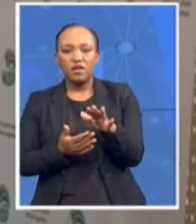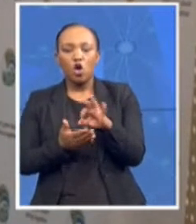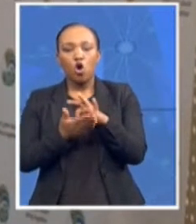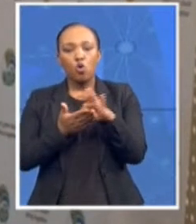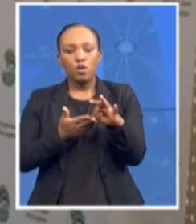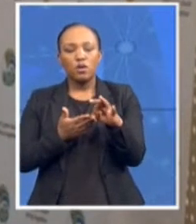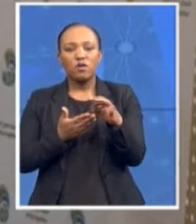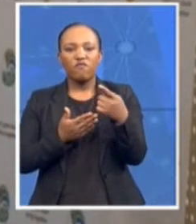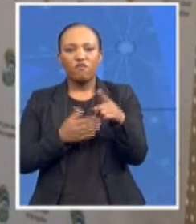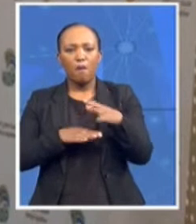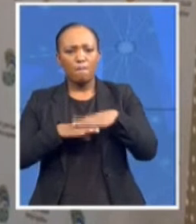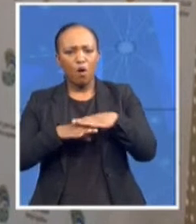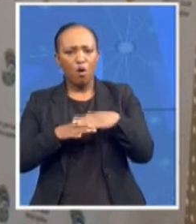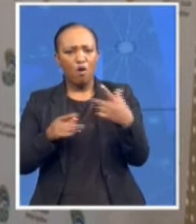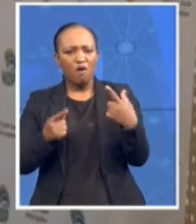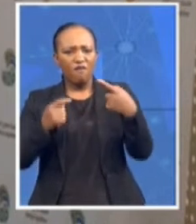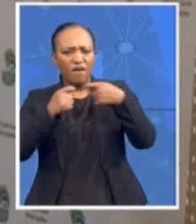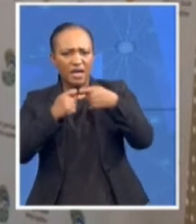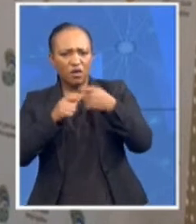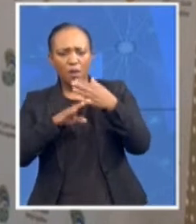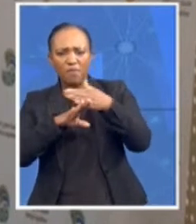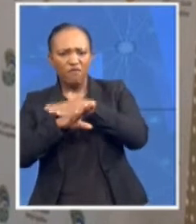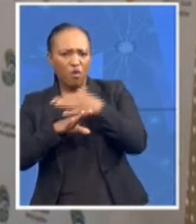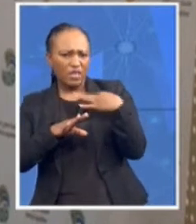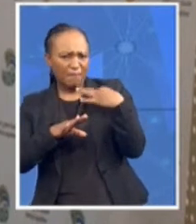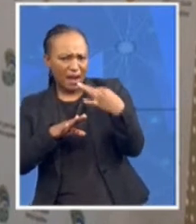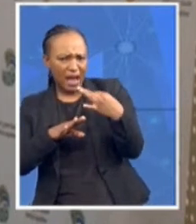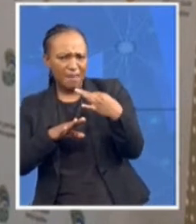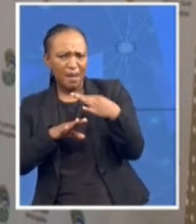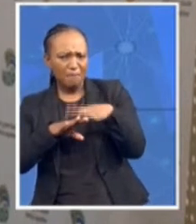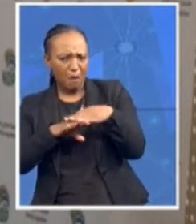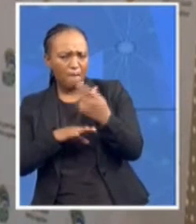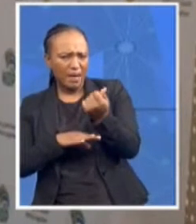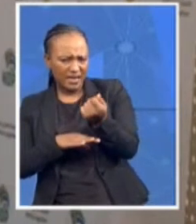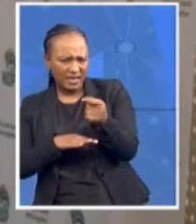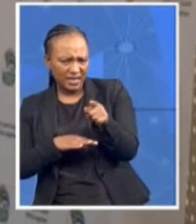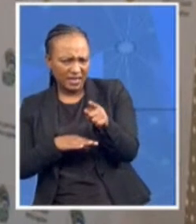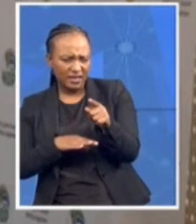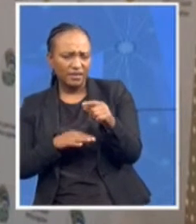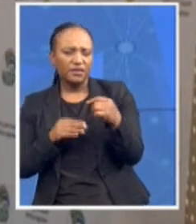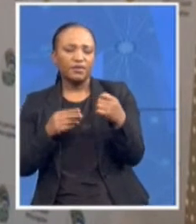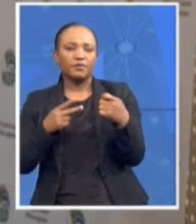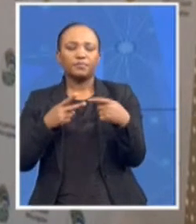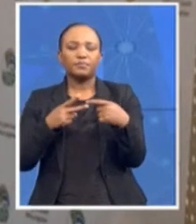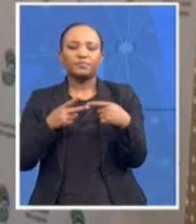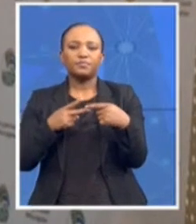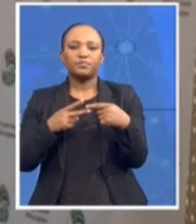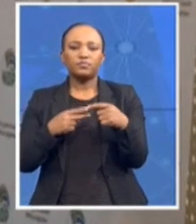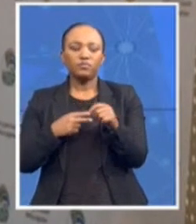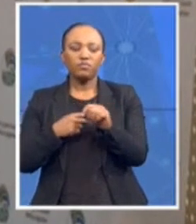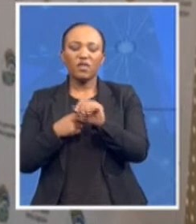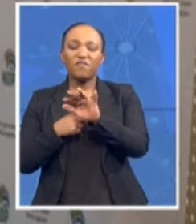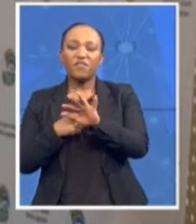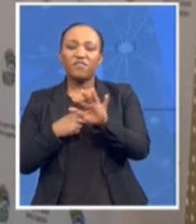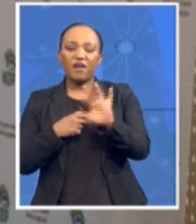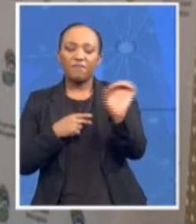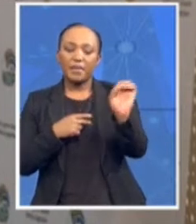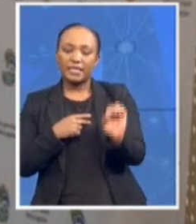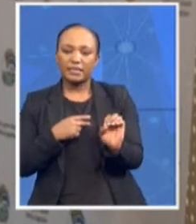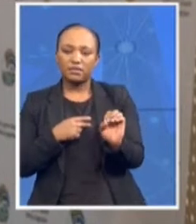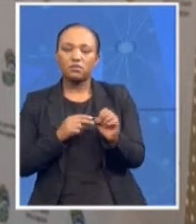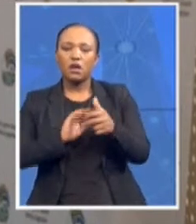for. Secondly, over 55% of approved beneficiaries had not been allocated